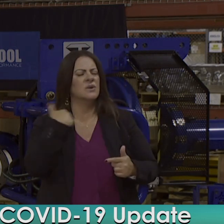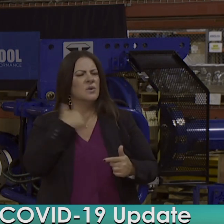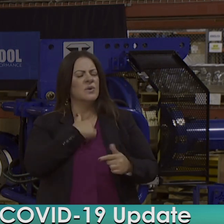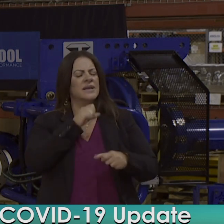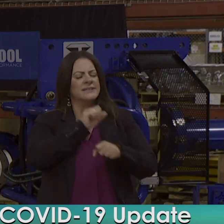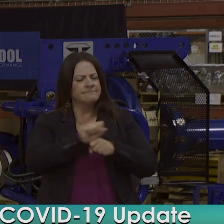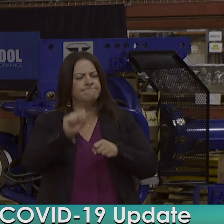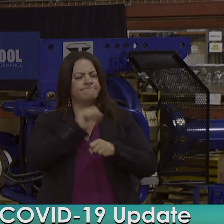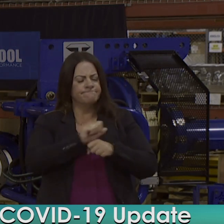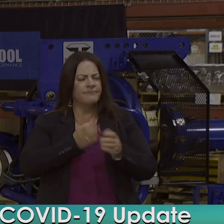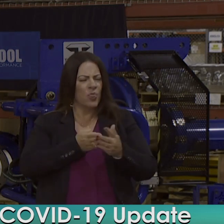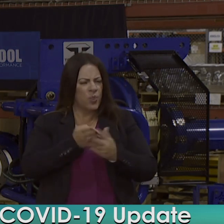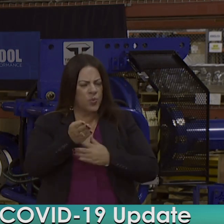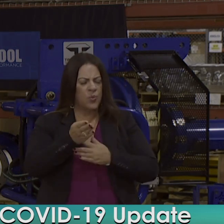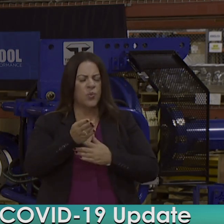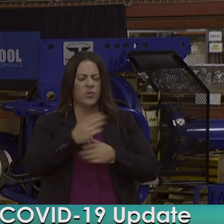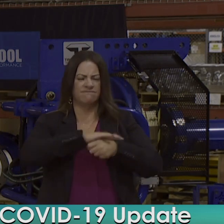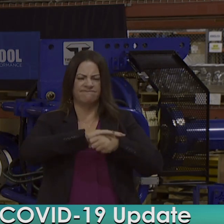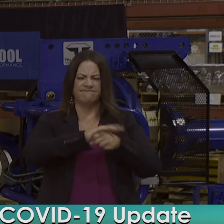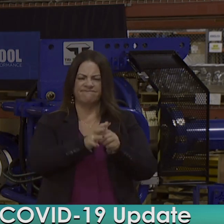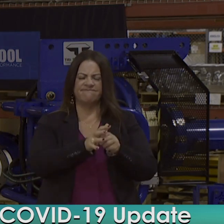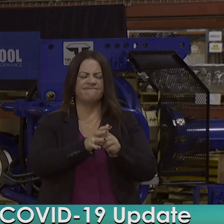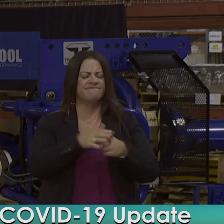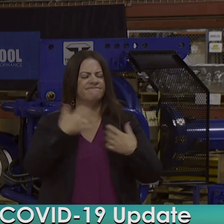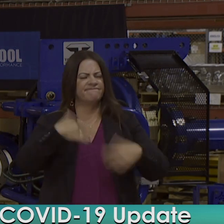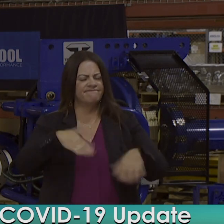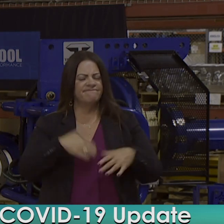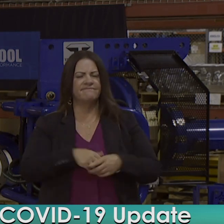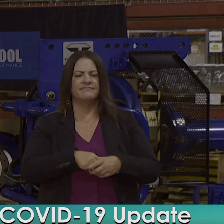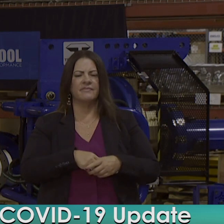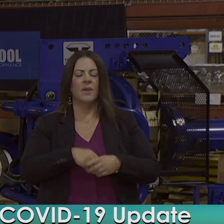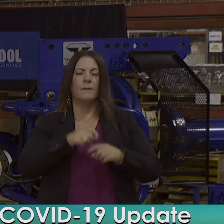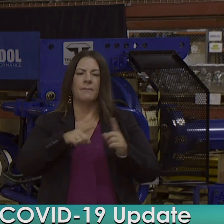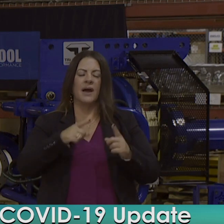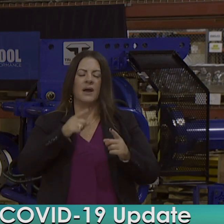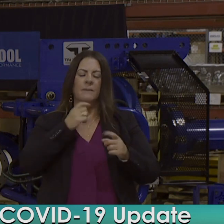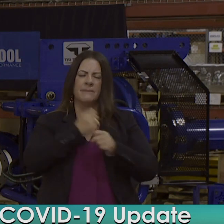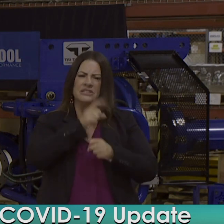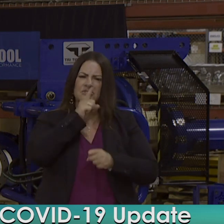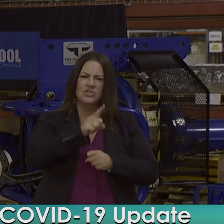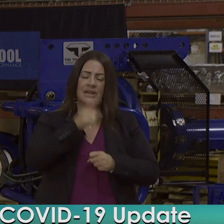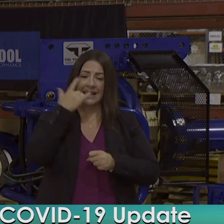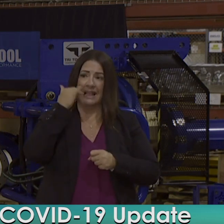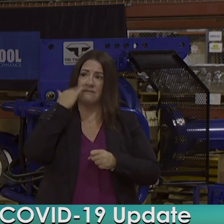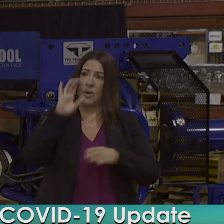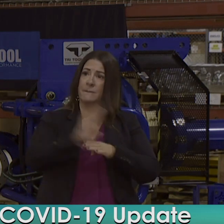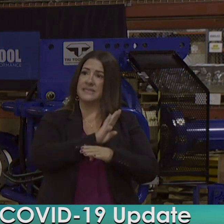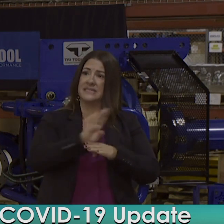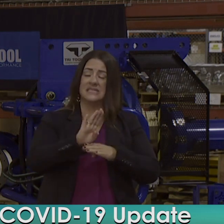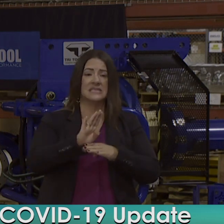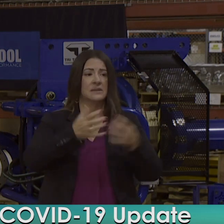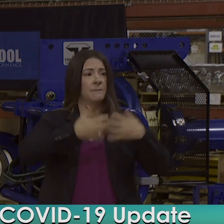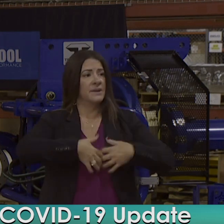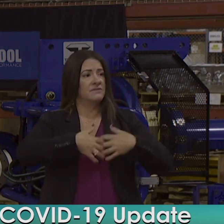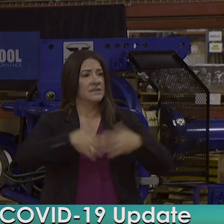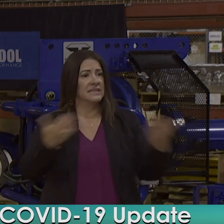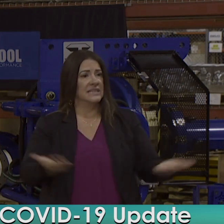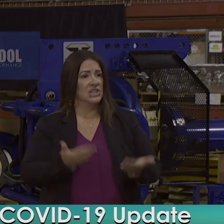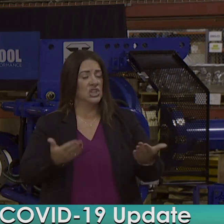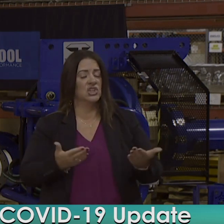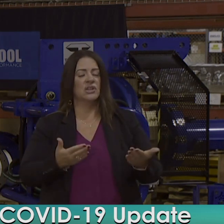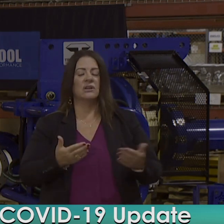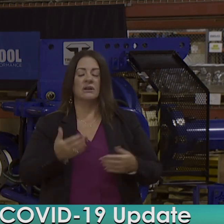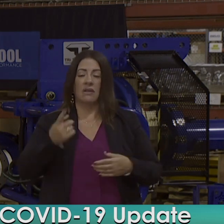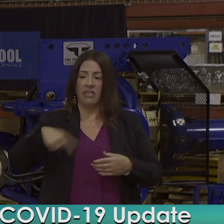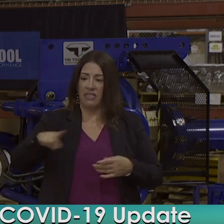through this pandemic to make sure that California-based manufacturing companies are procuring products